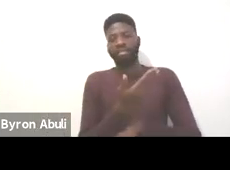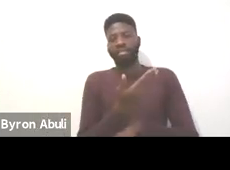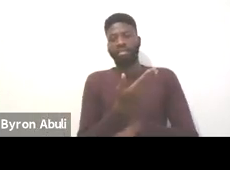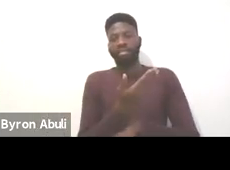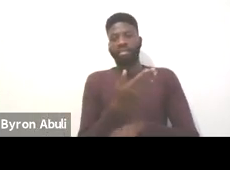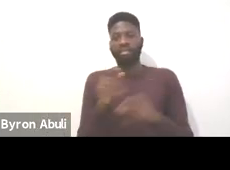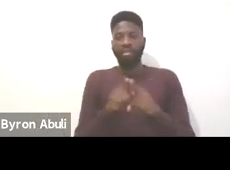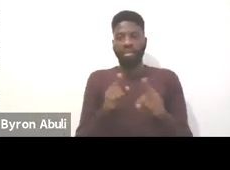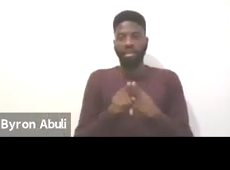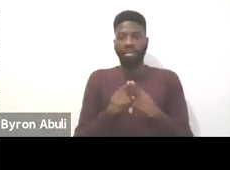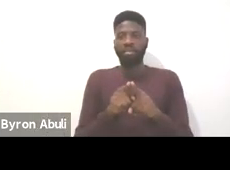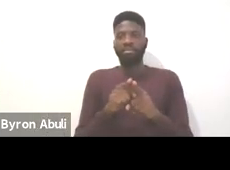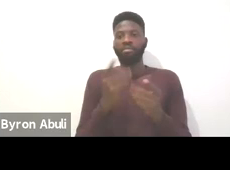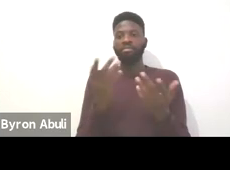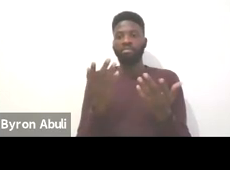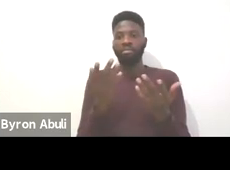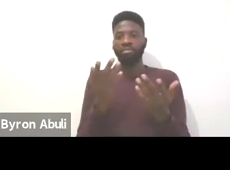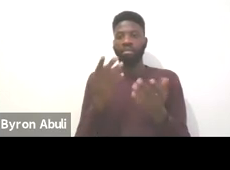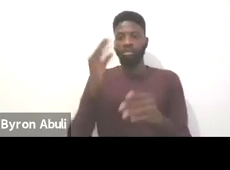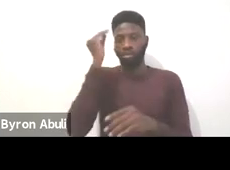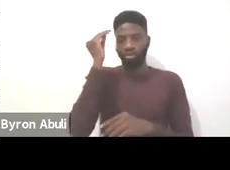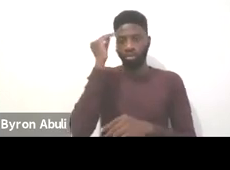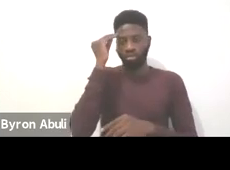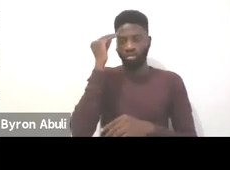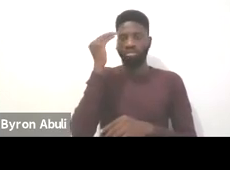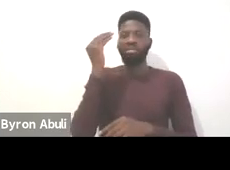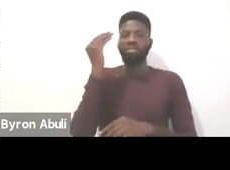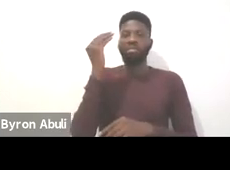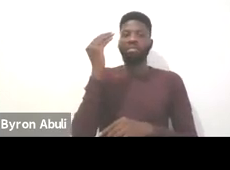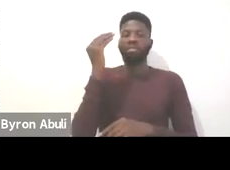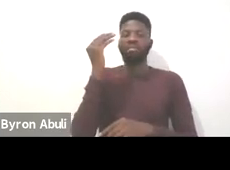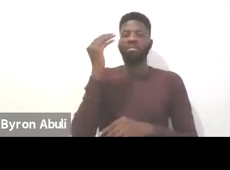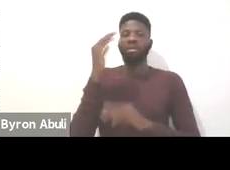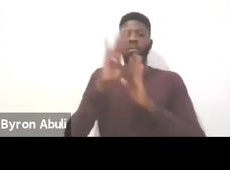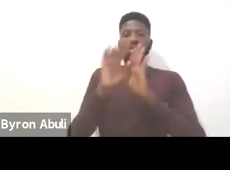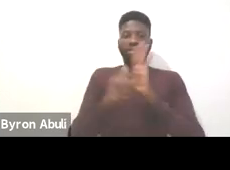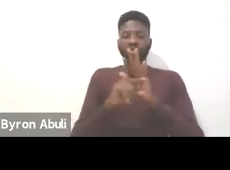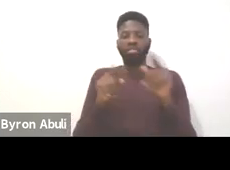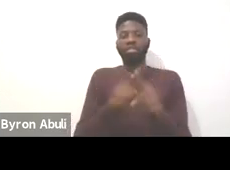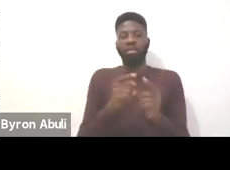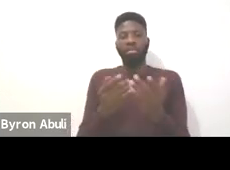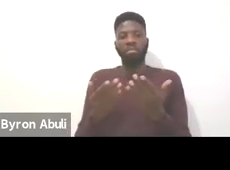We can see their education background and their references.